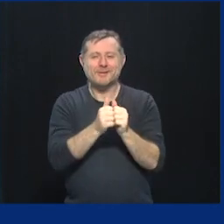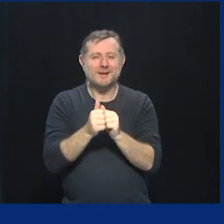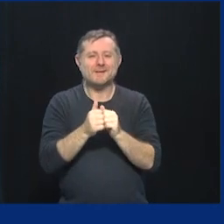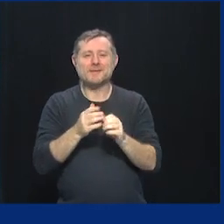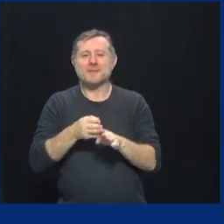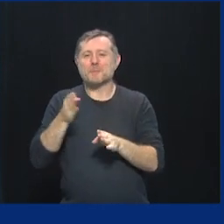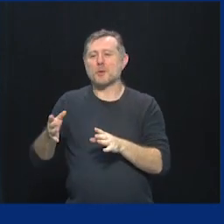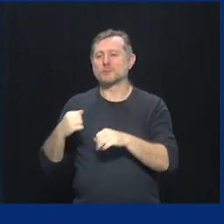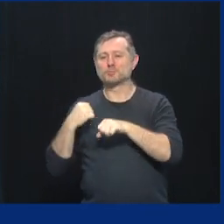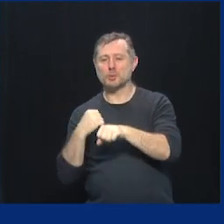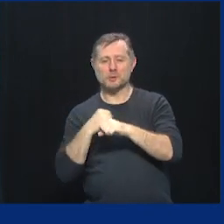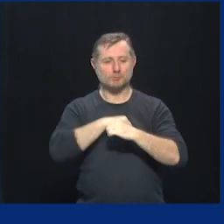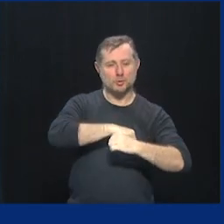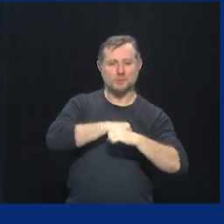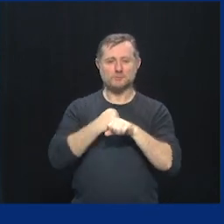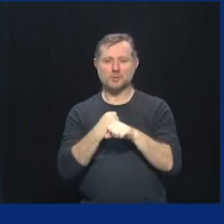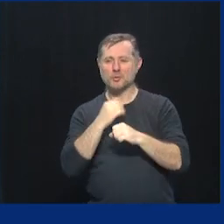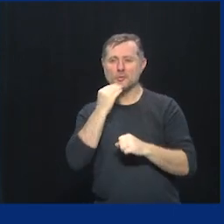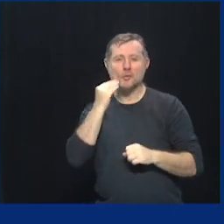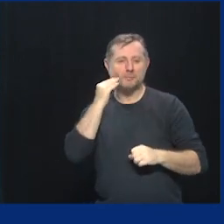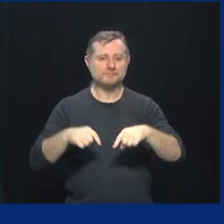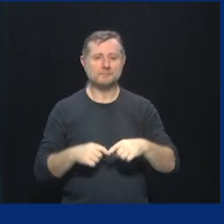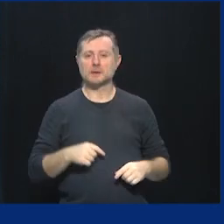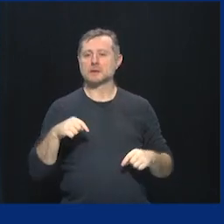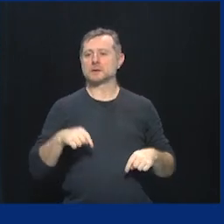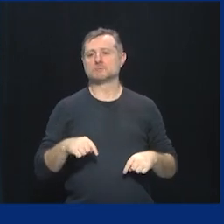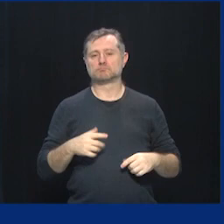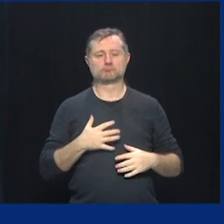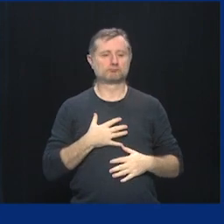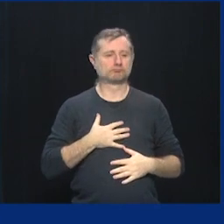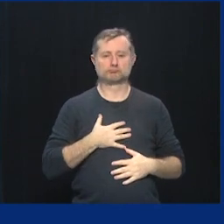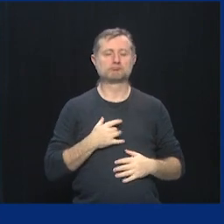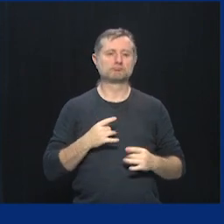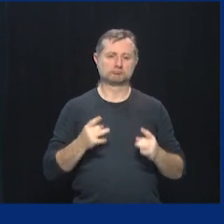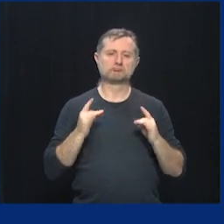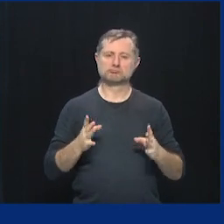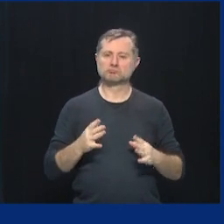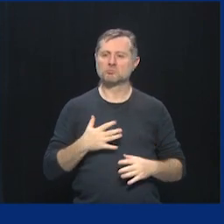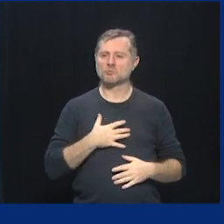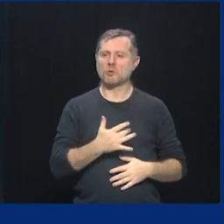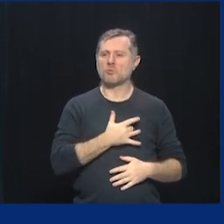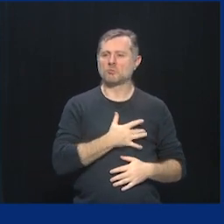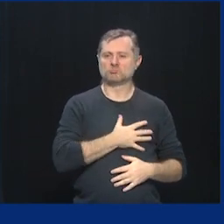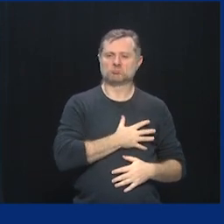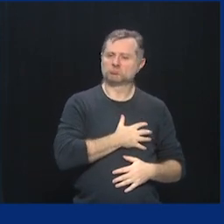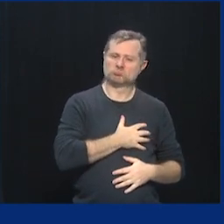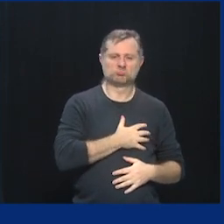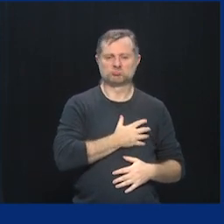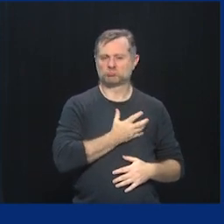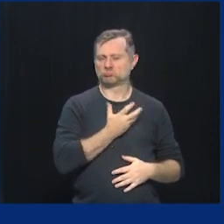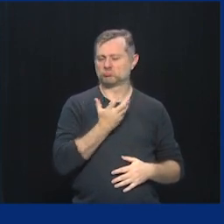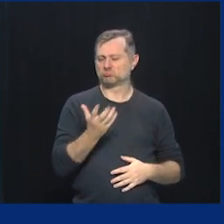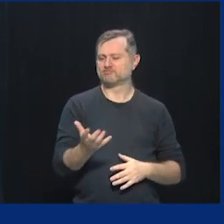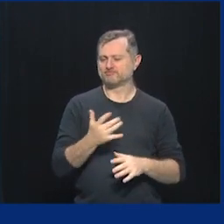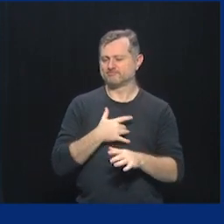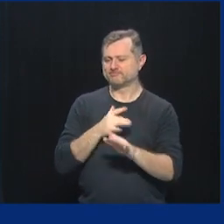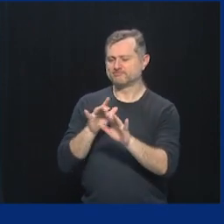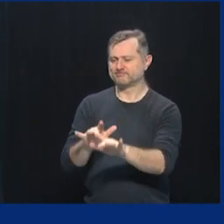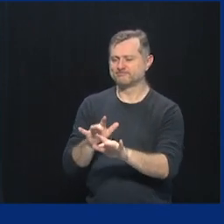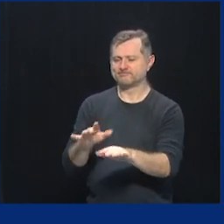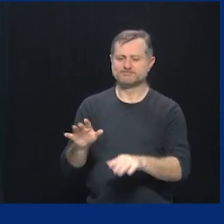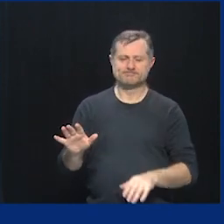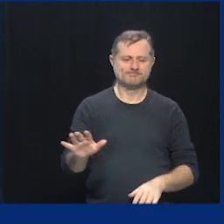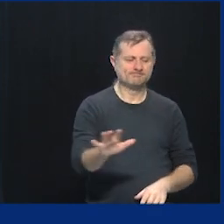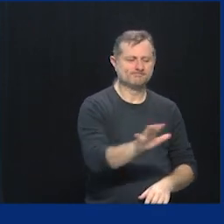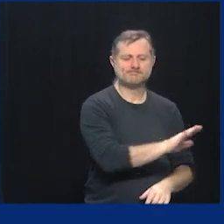This is absolutely devastating, and my heart reaches out to each and every one